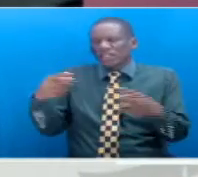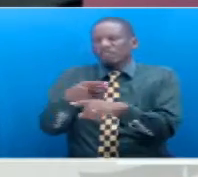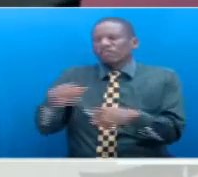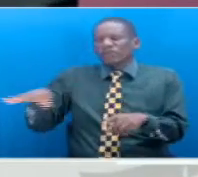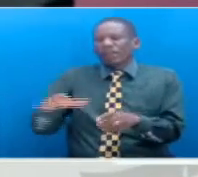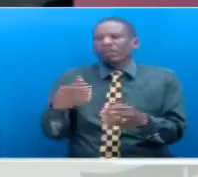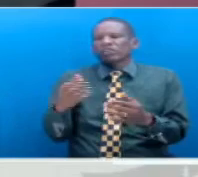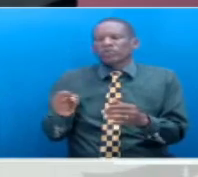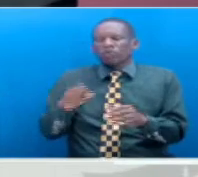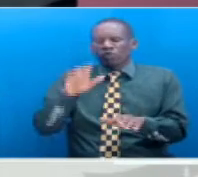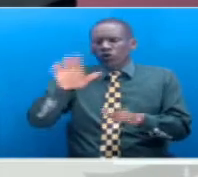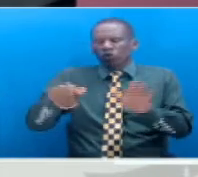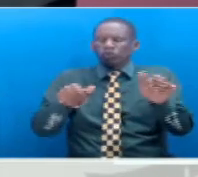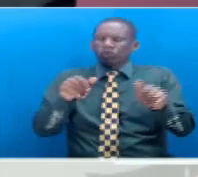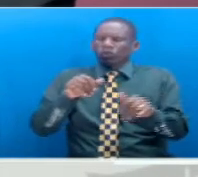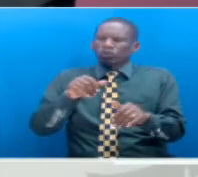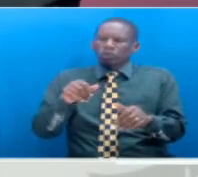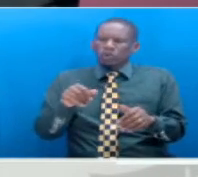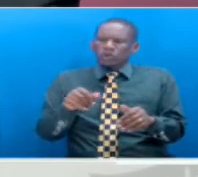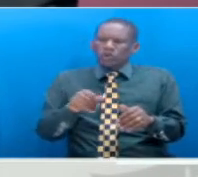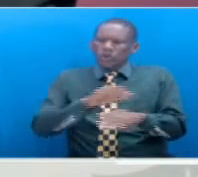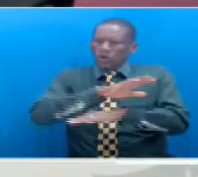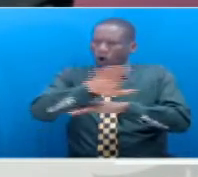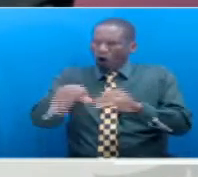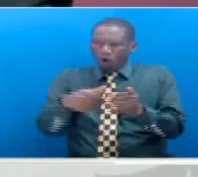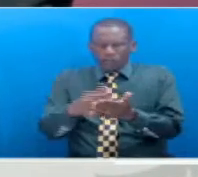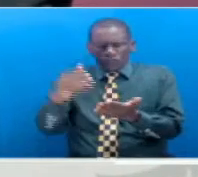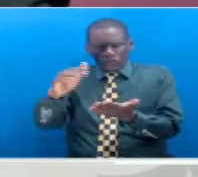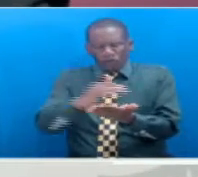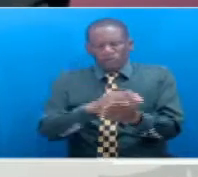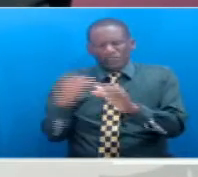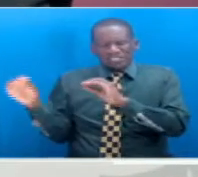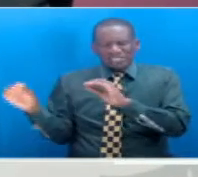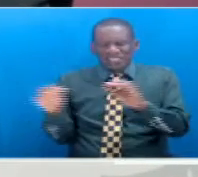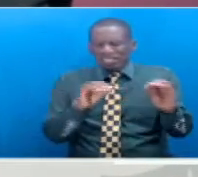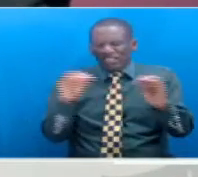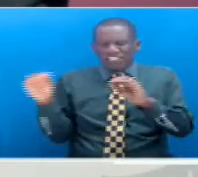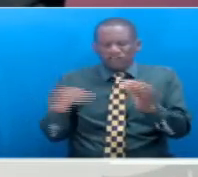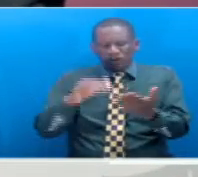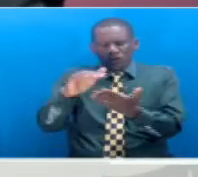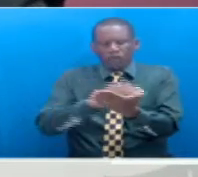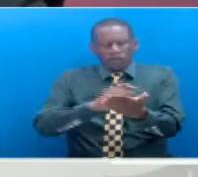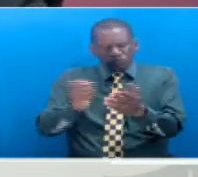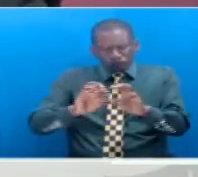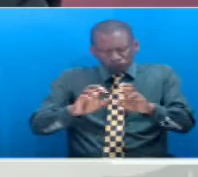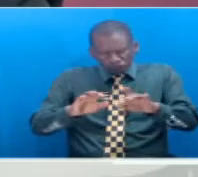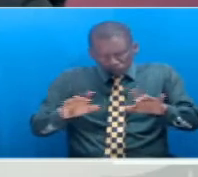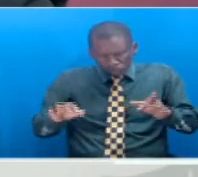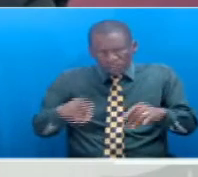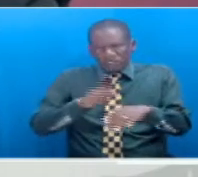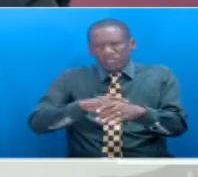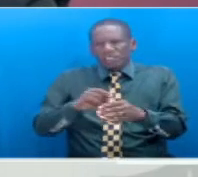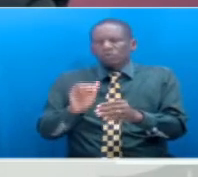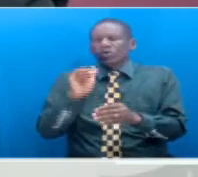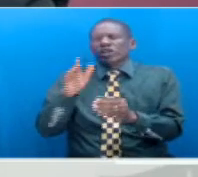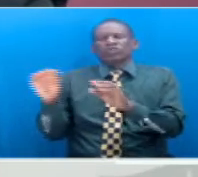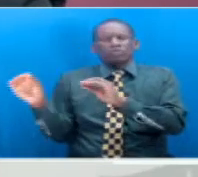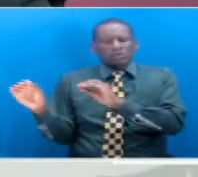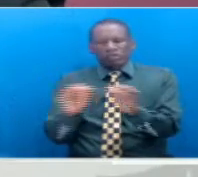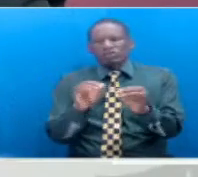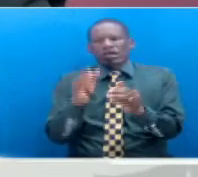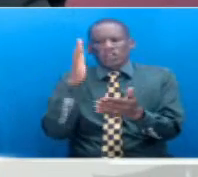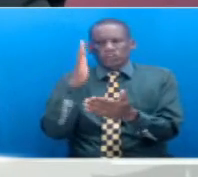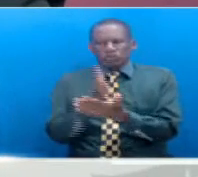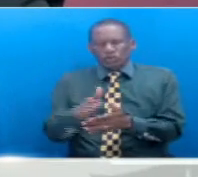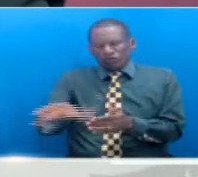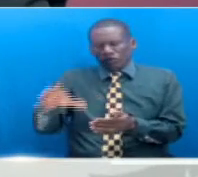we called all the forms, transfer forms that are usually filled when you request for transfer. Okay. And indeed,